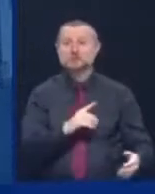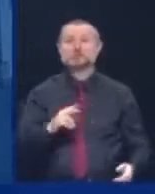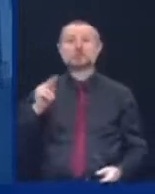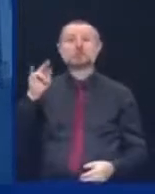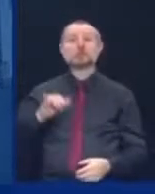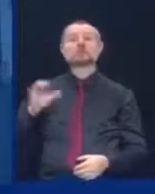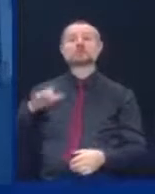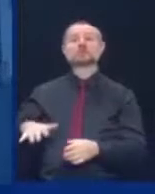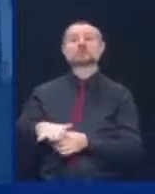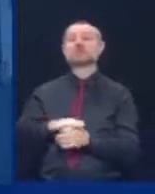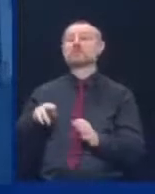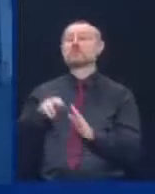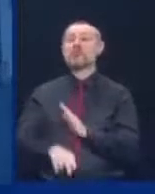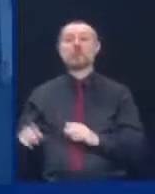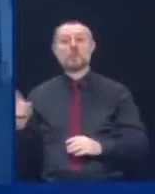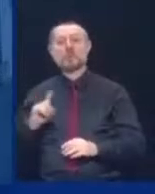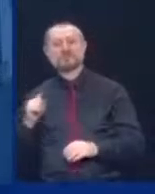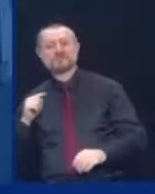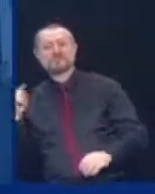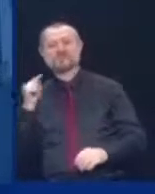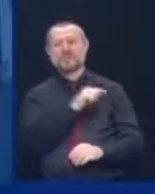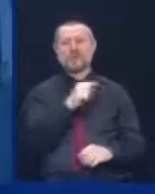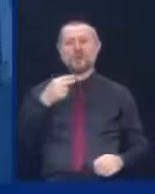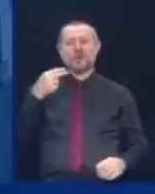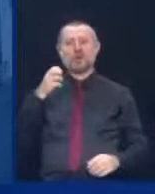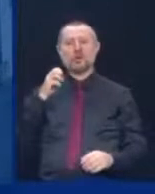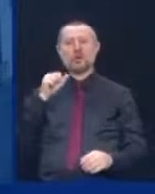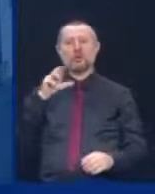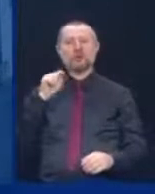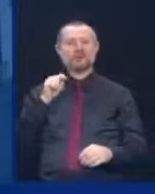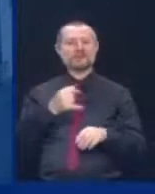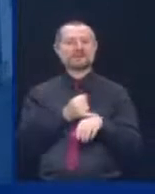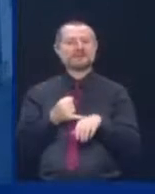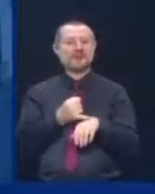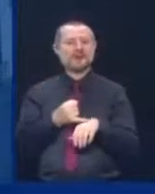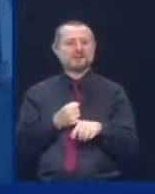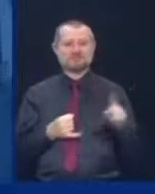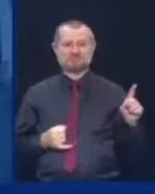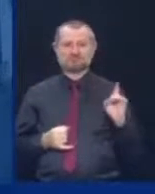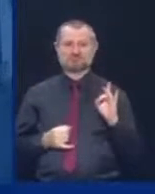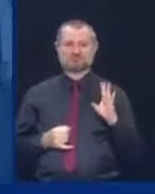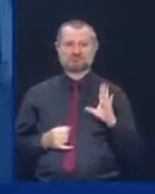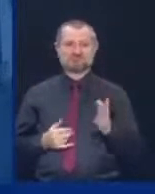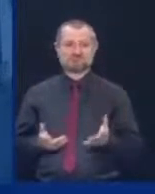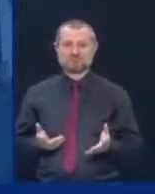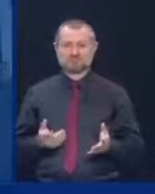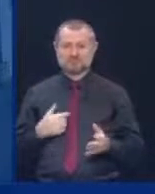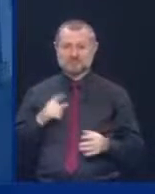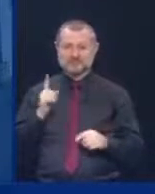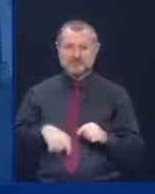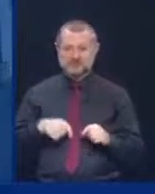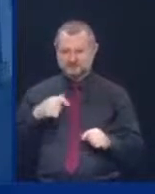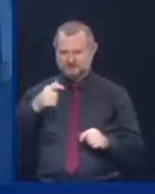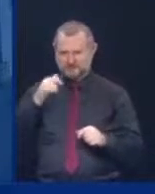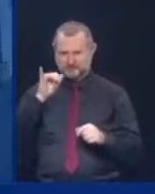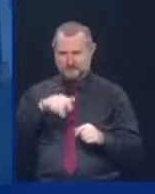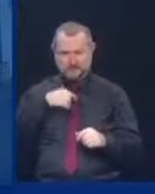Island. I mean, how do we not remember that? And